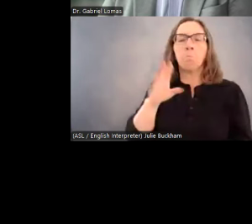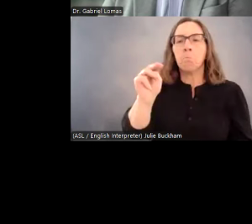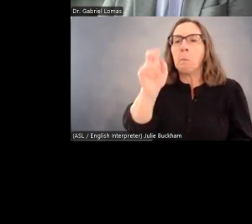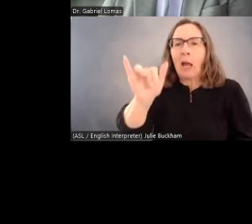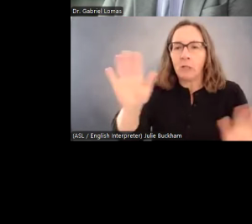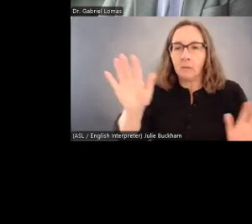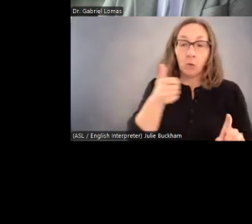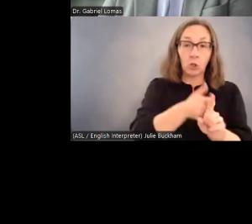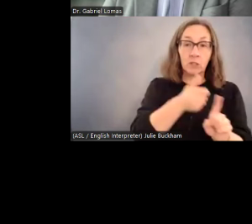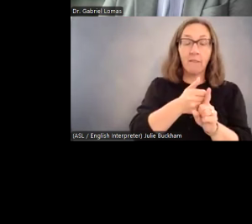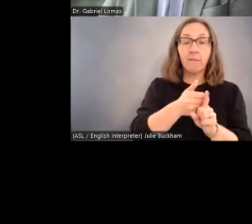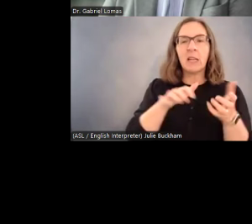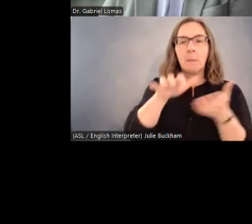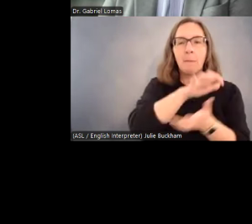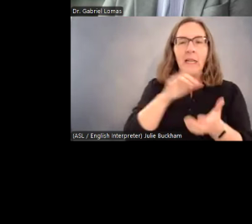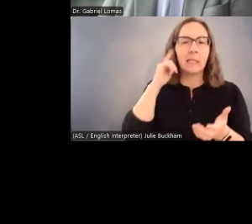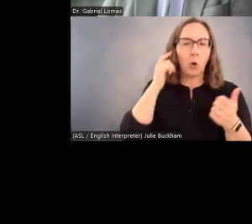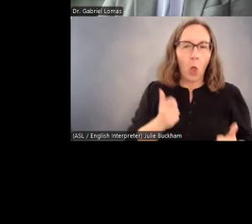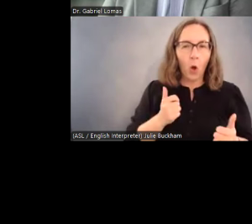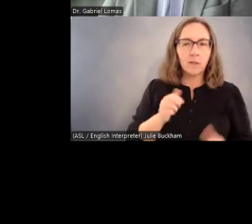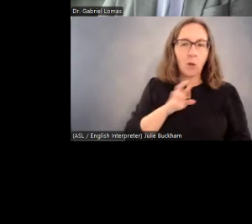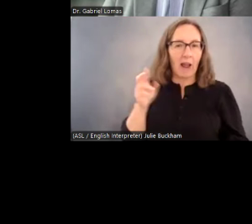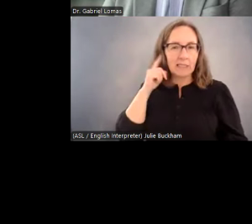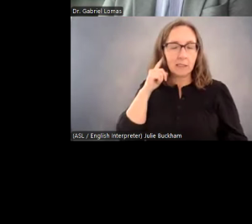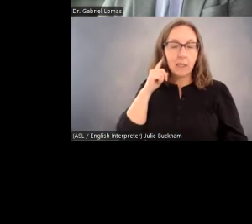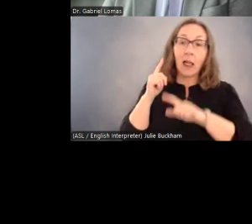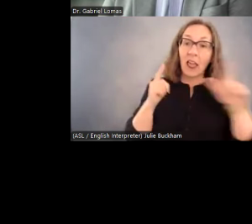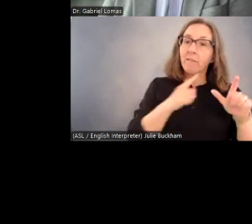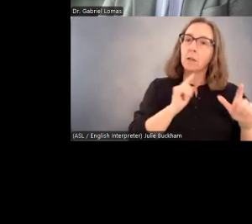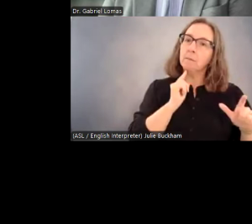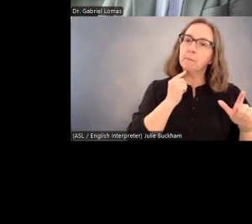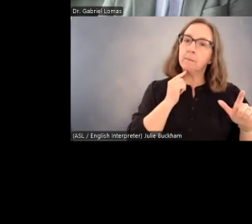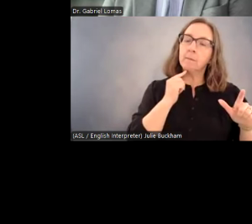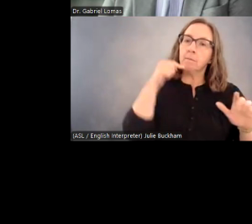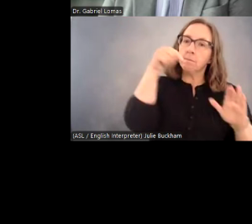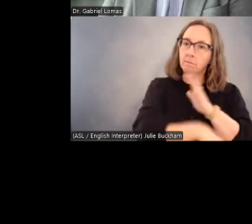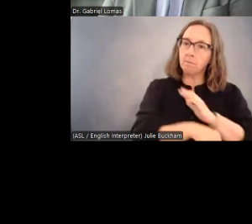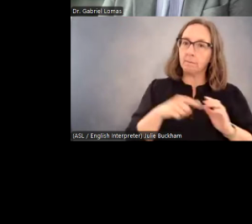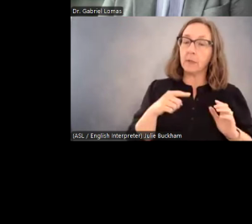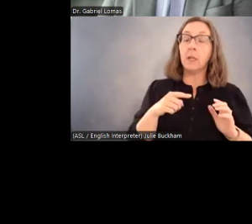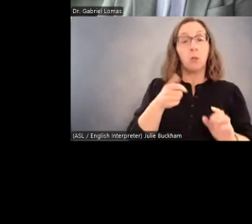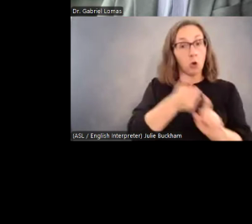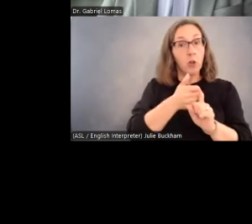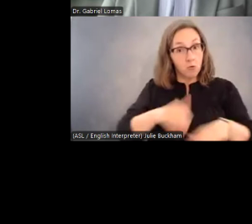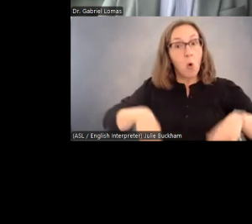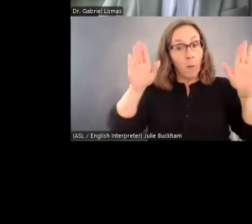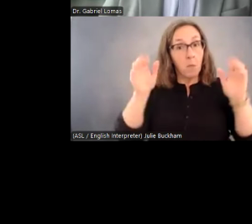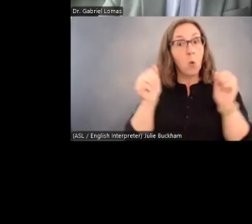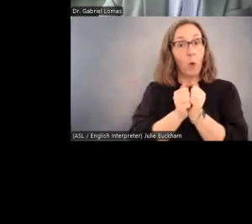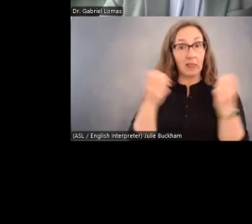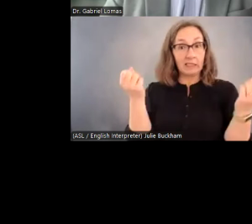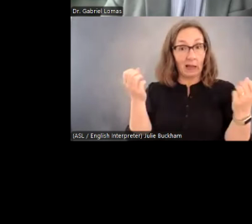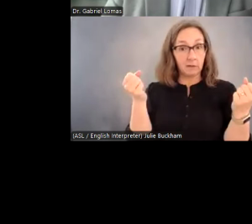loss in the right ear, severe to profound left ear. She used sign language interpreters growing up. She went to a